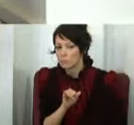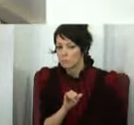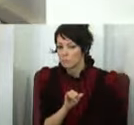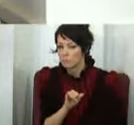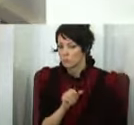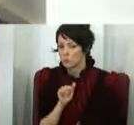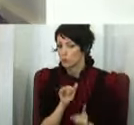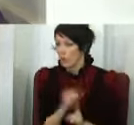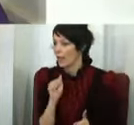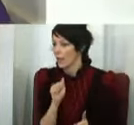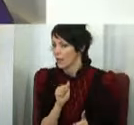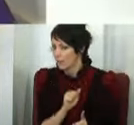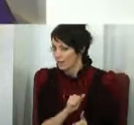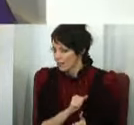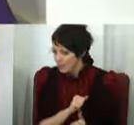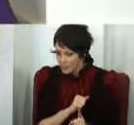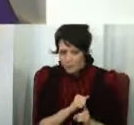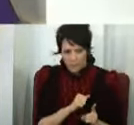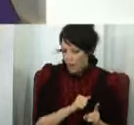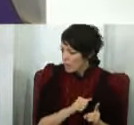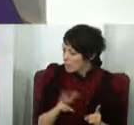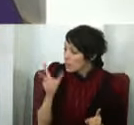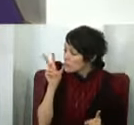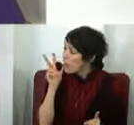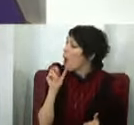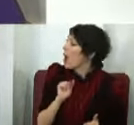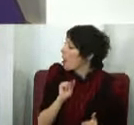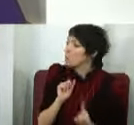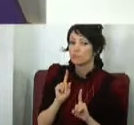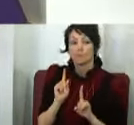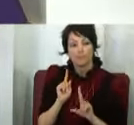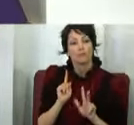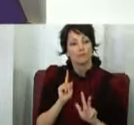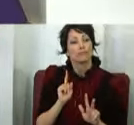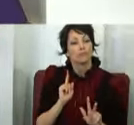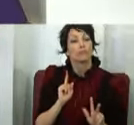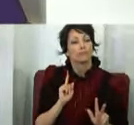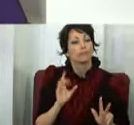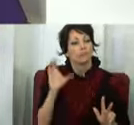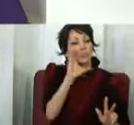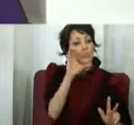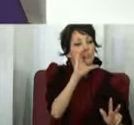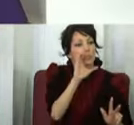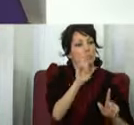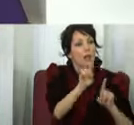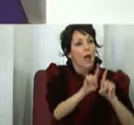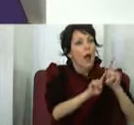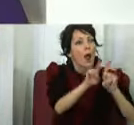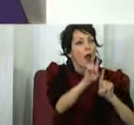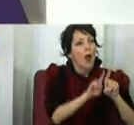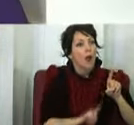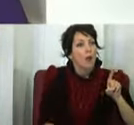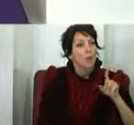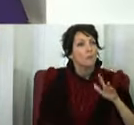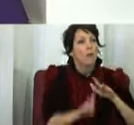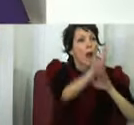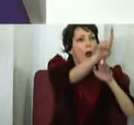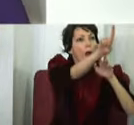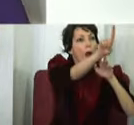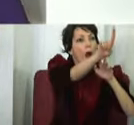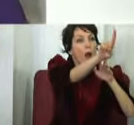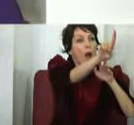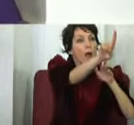The Magi listened to what the king said and then left. And the star they had seen in the east went on ahead of